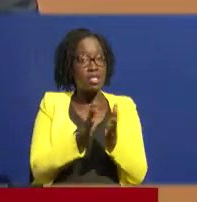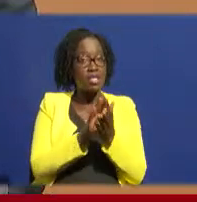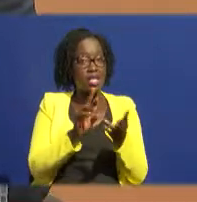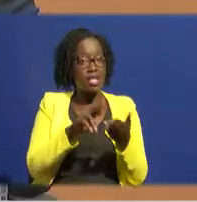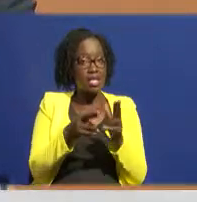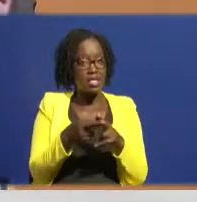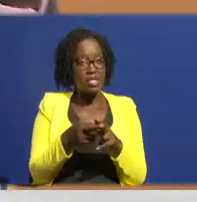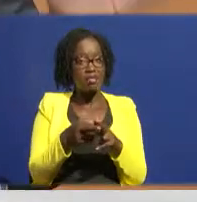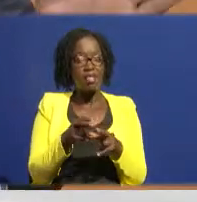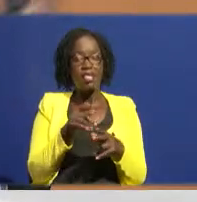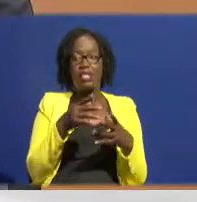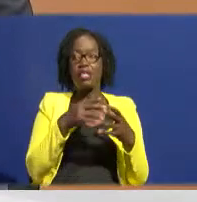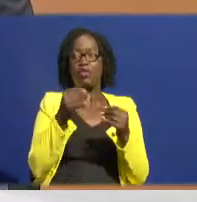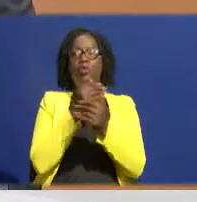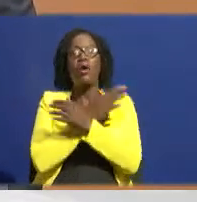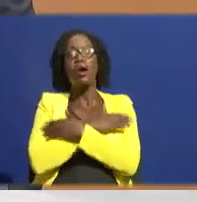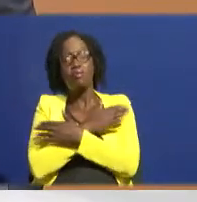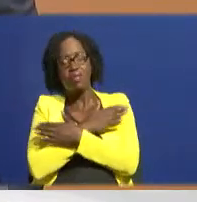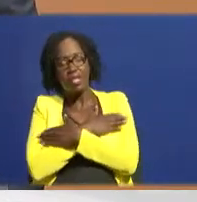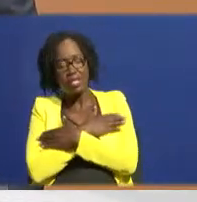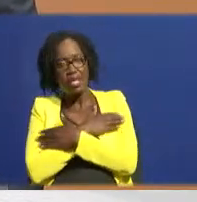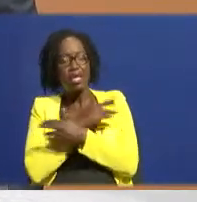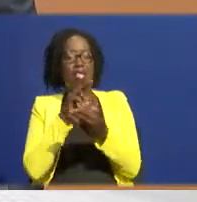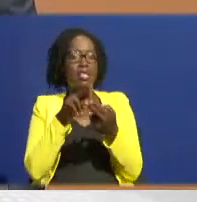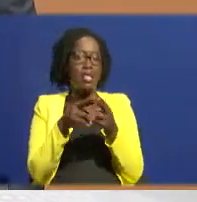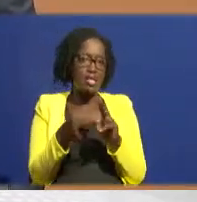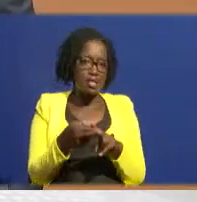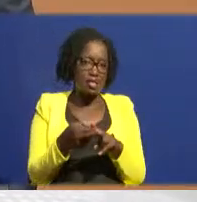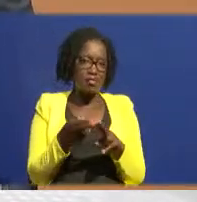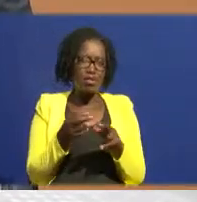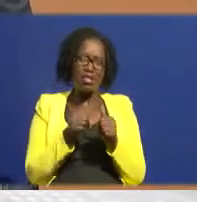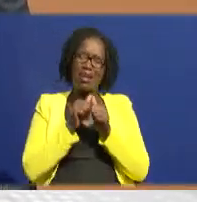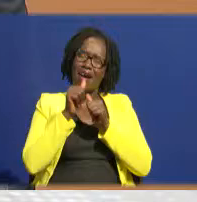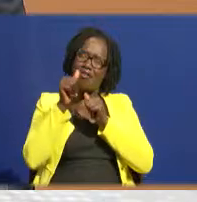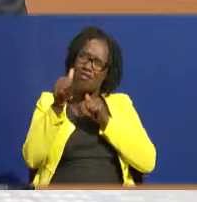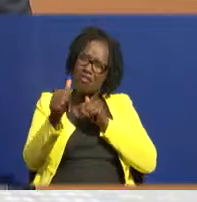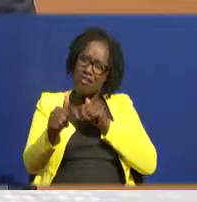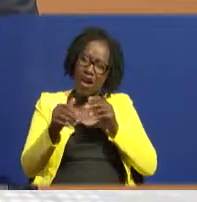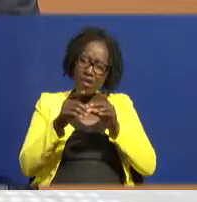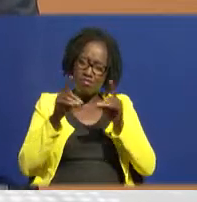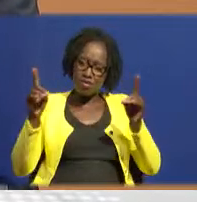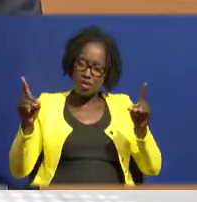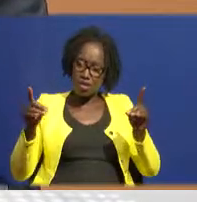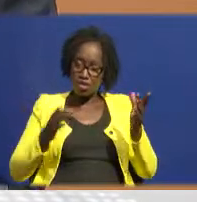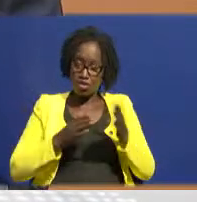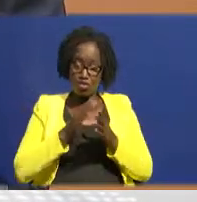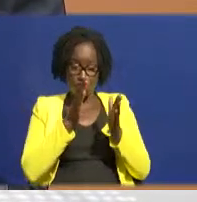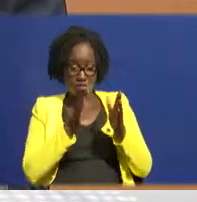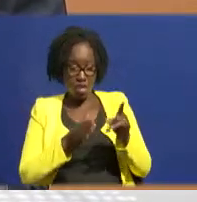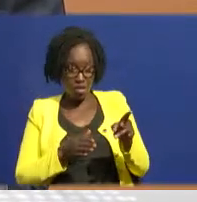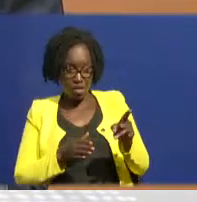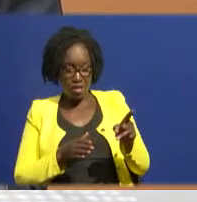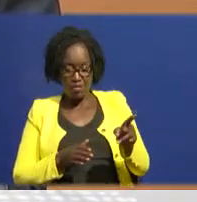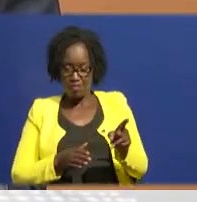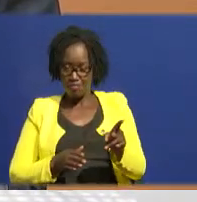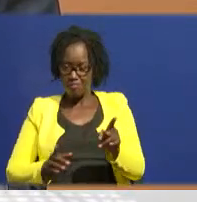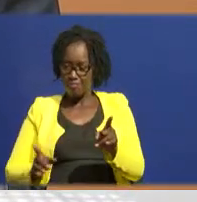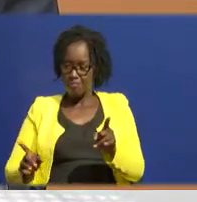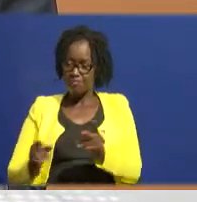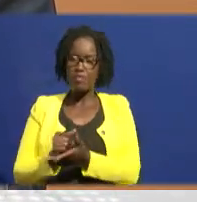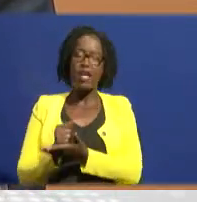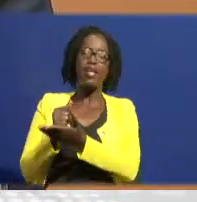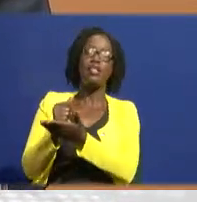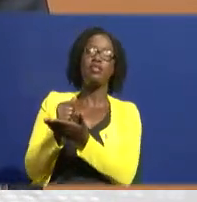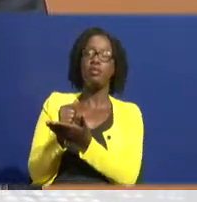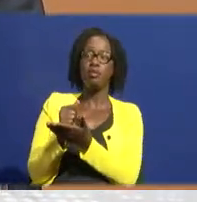relative, they can even go to a friend. They can even go to a relative who is in a father. So that through that person, is able to intervene.